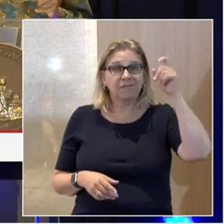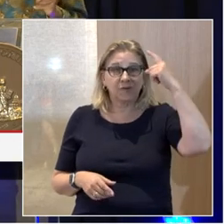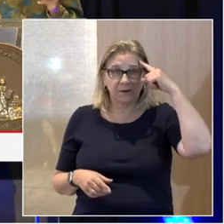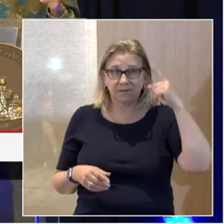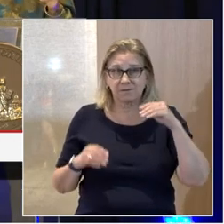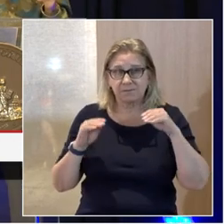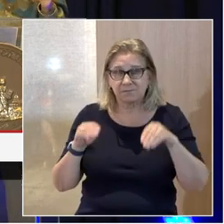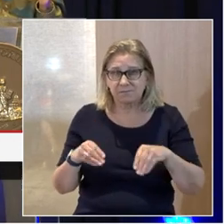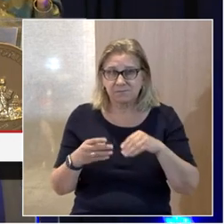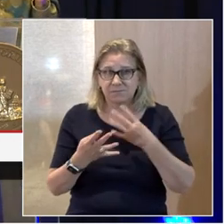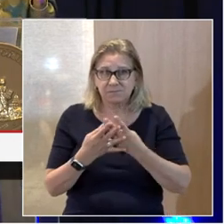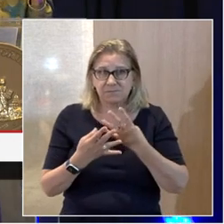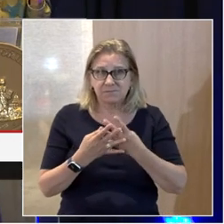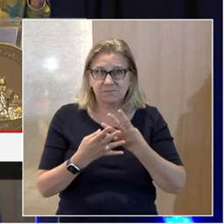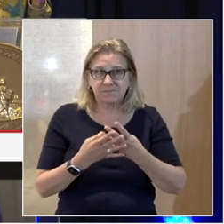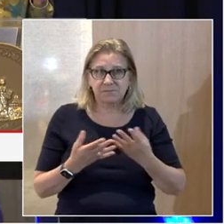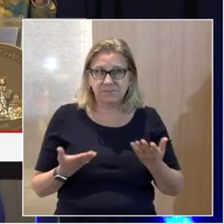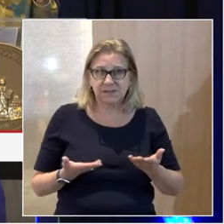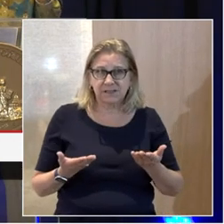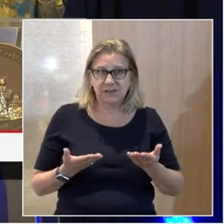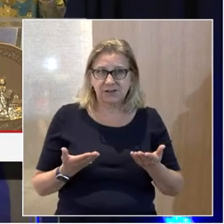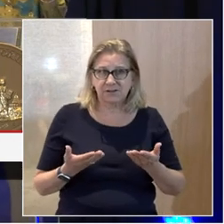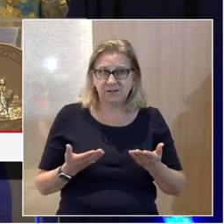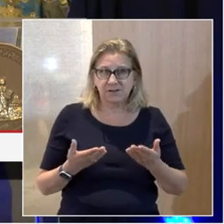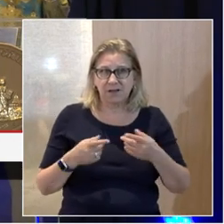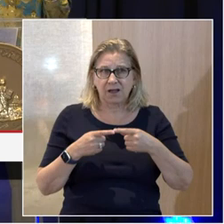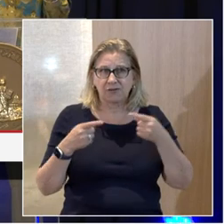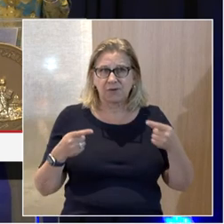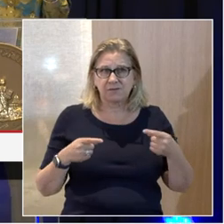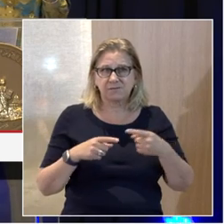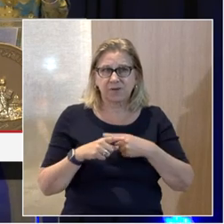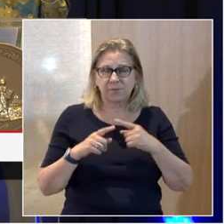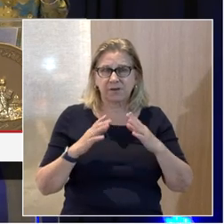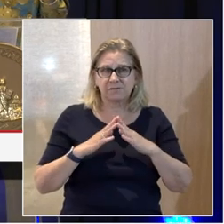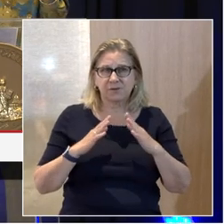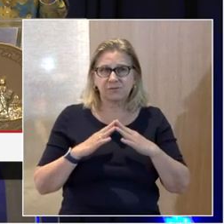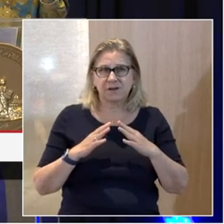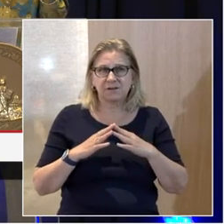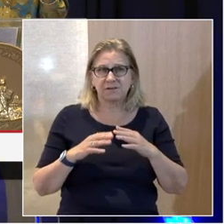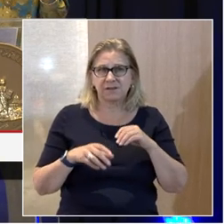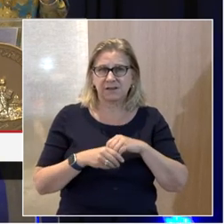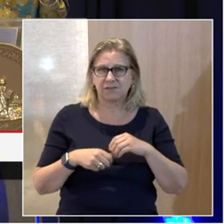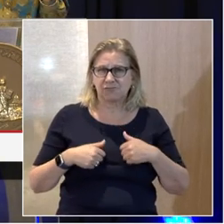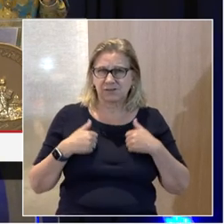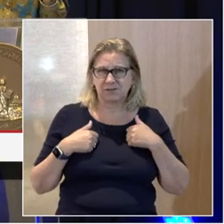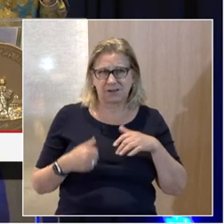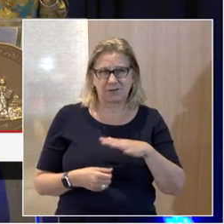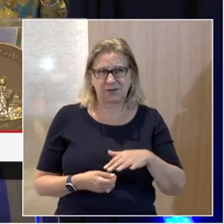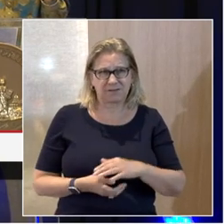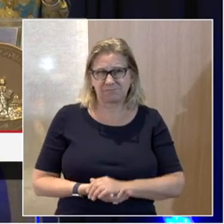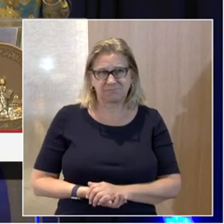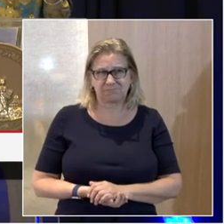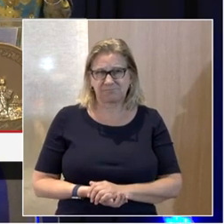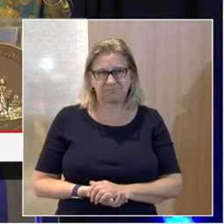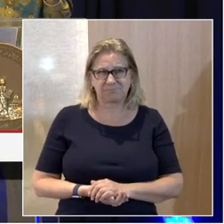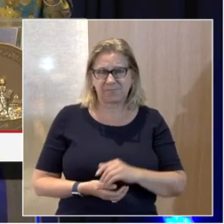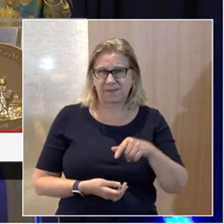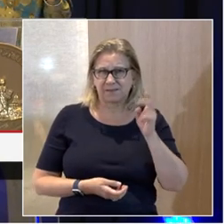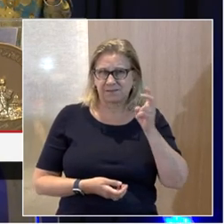block across from the downtown bid in a residential area. It has been kept a secret from us